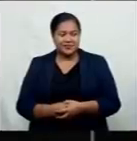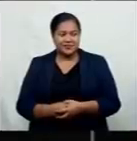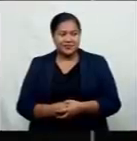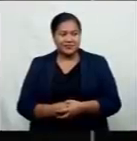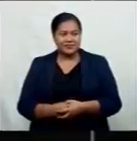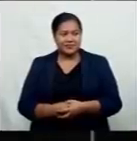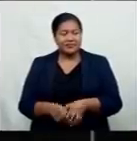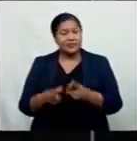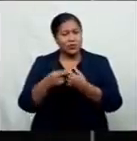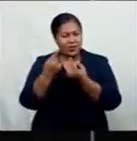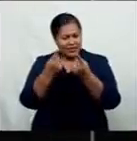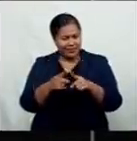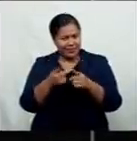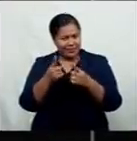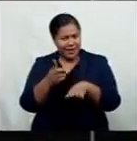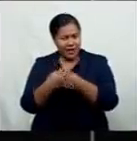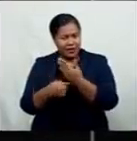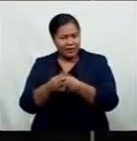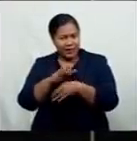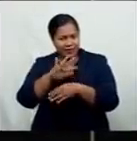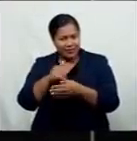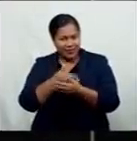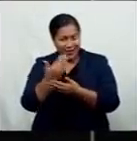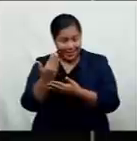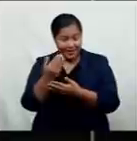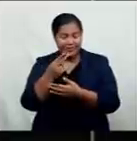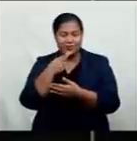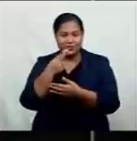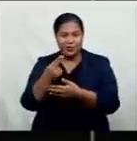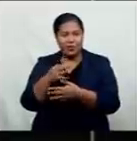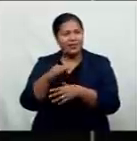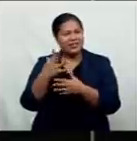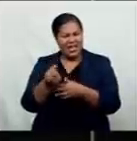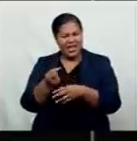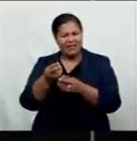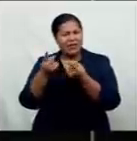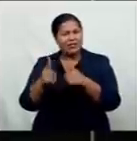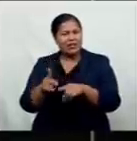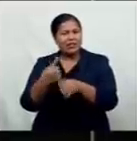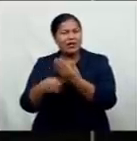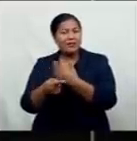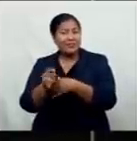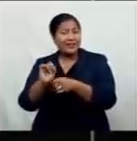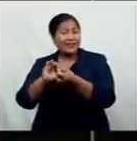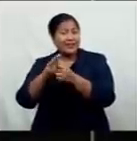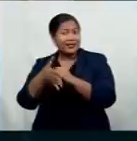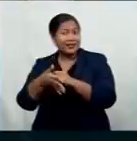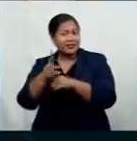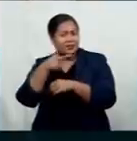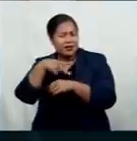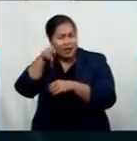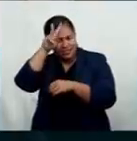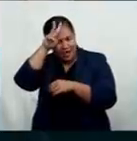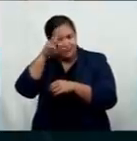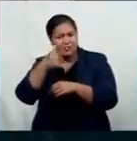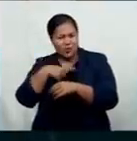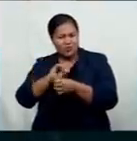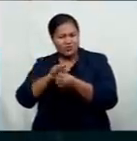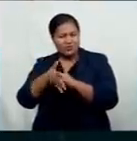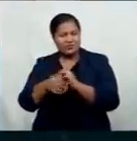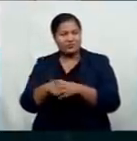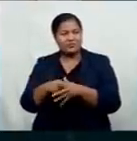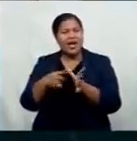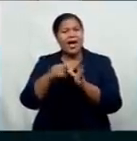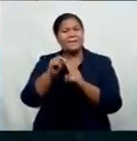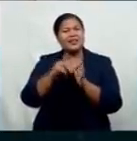And with deaths occurring daily, we've also been told that there's been a death on Kandavu due to COVID-19. Apanisa Wangairandovu joins